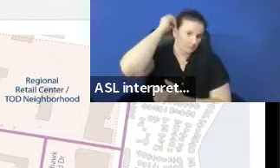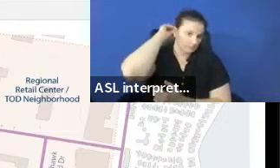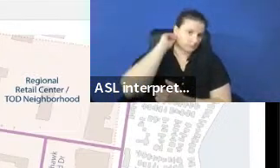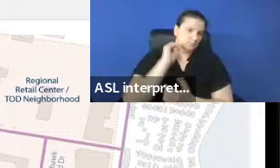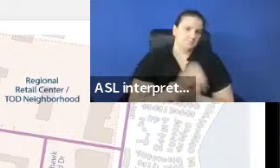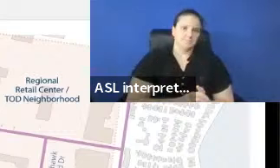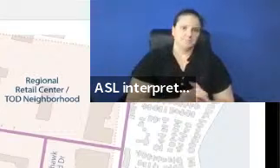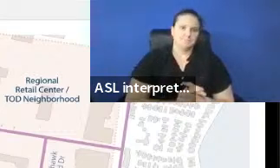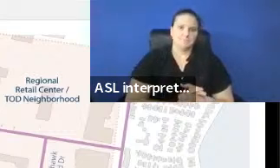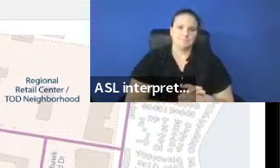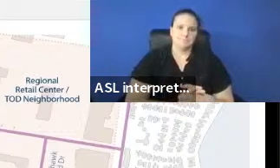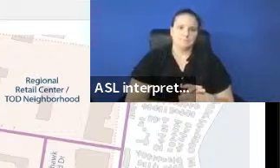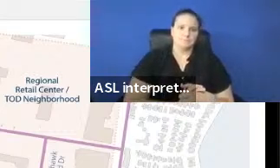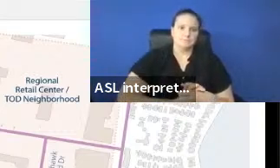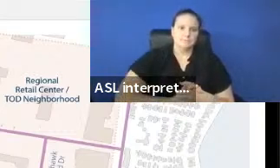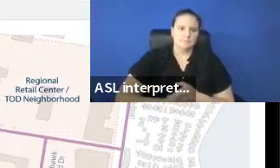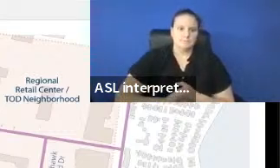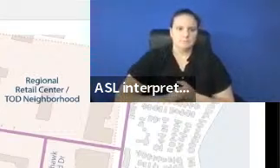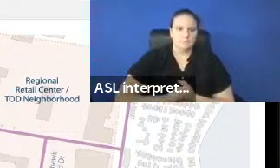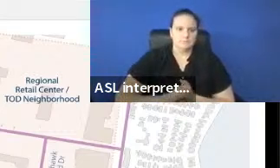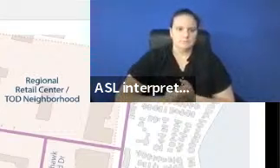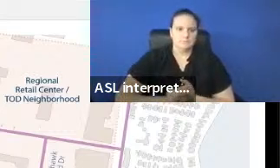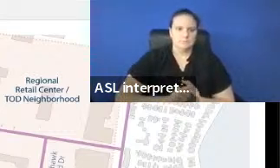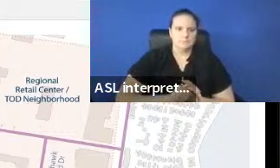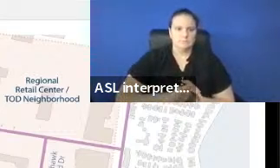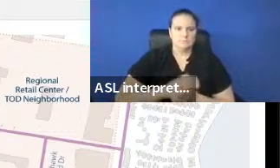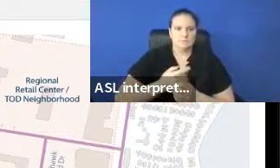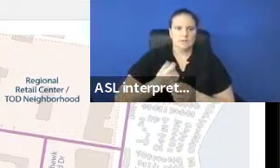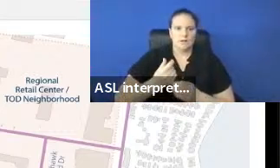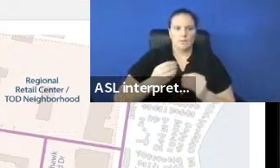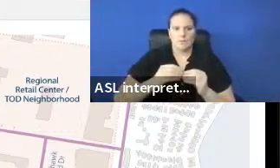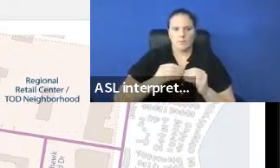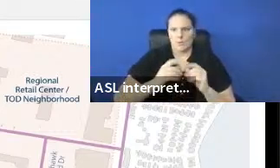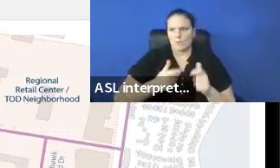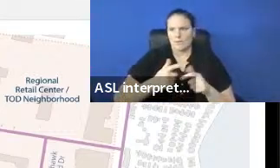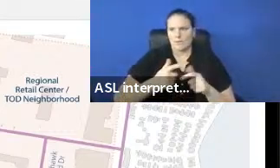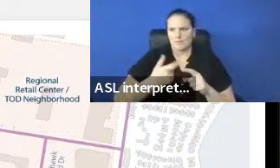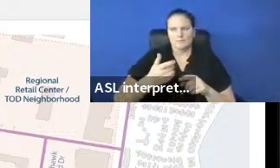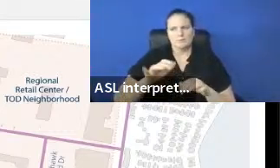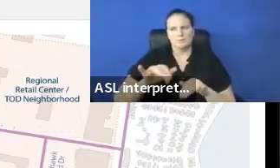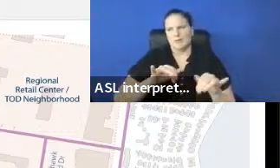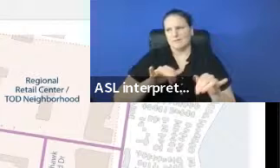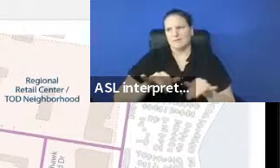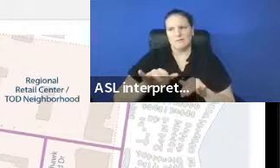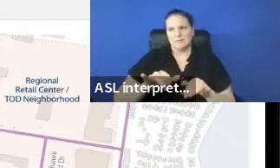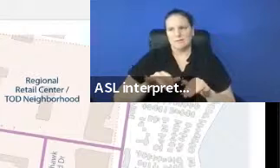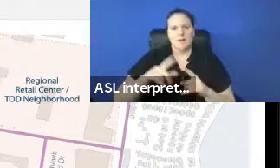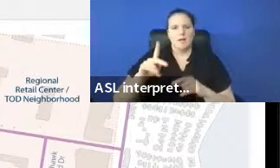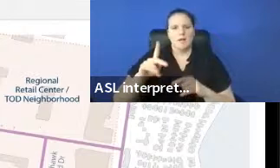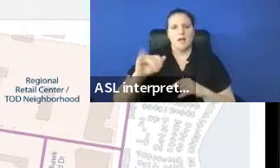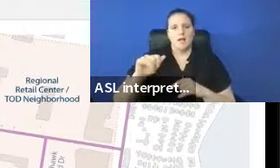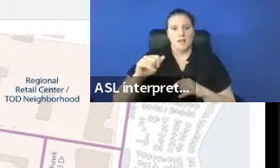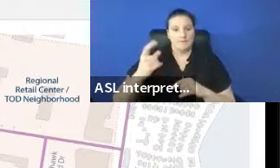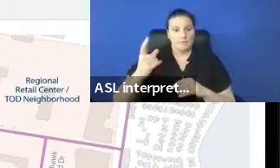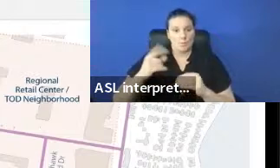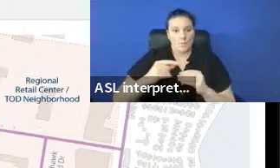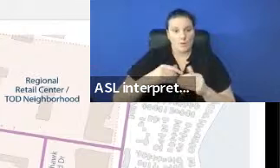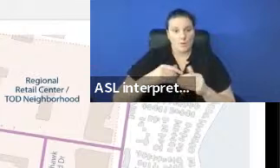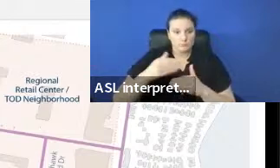Okay, I think these will go a little bit quicker because they're similar to the previous. And in fact, Kayla, if you want to go one